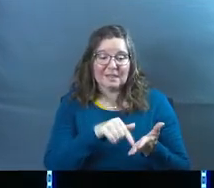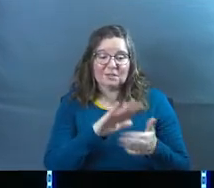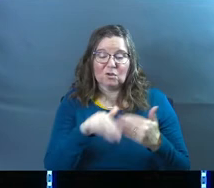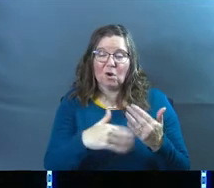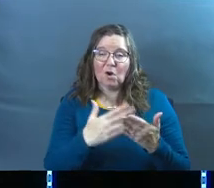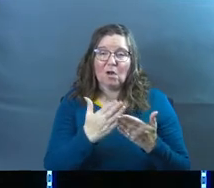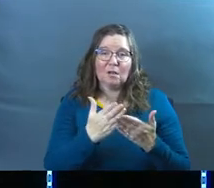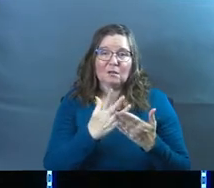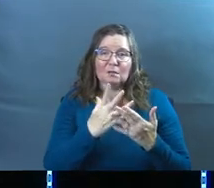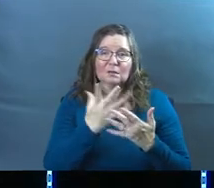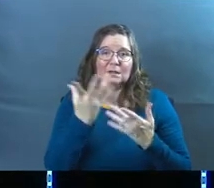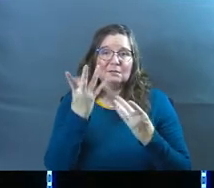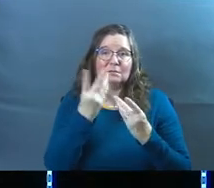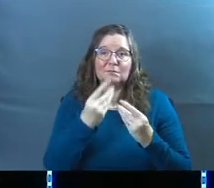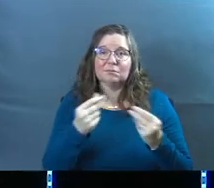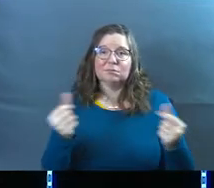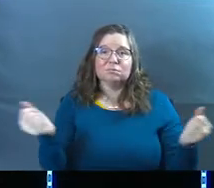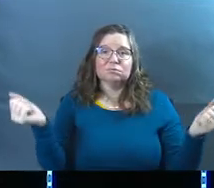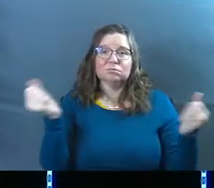all gets swallowed up.